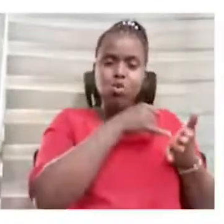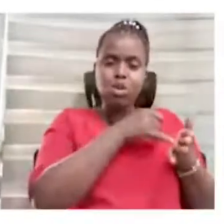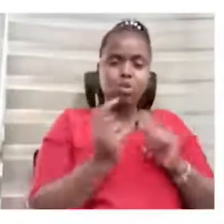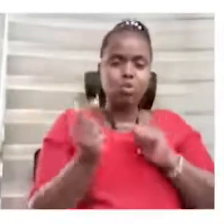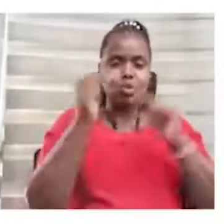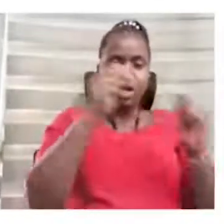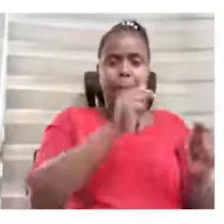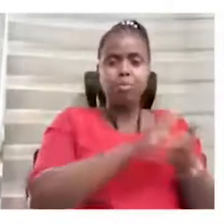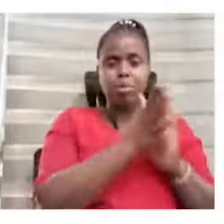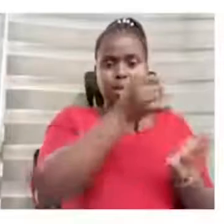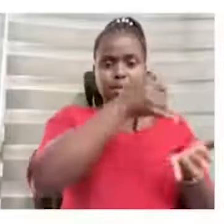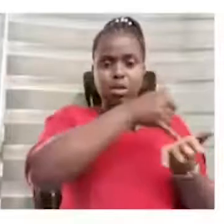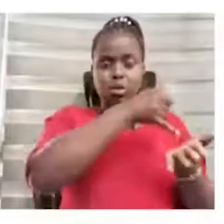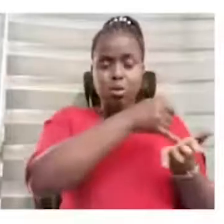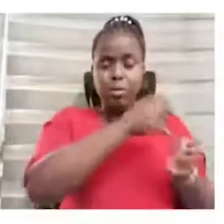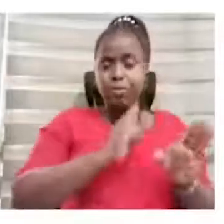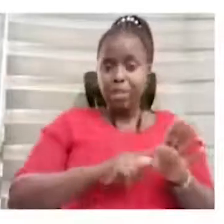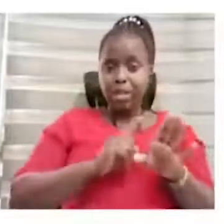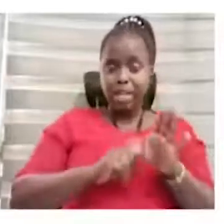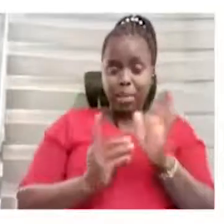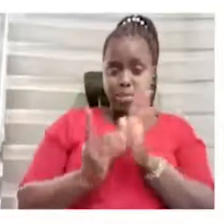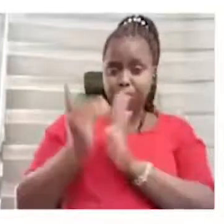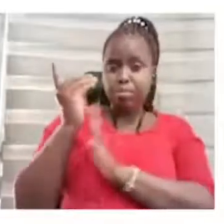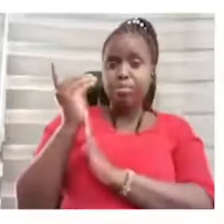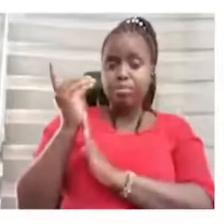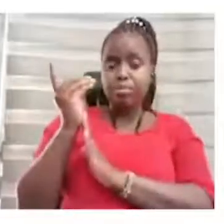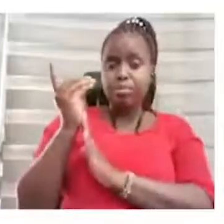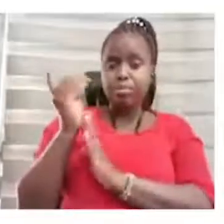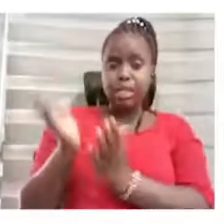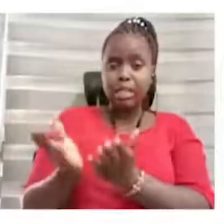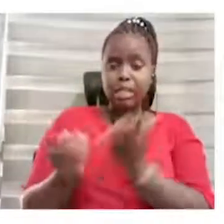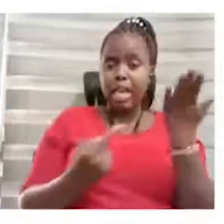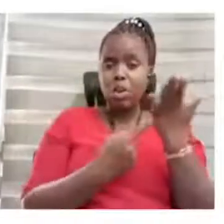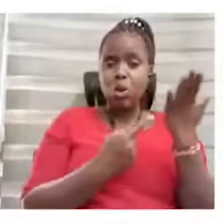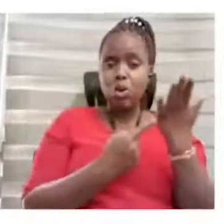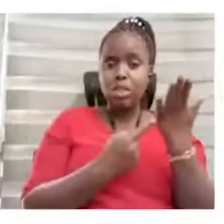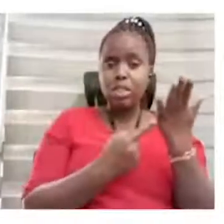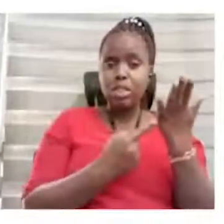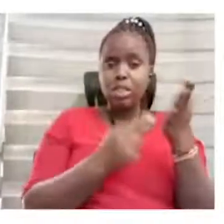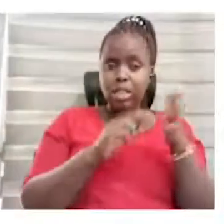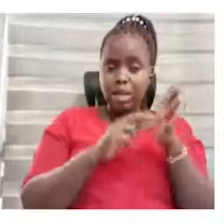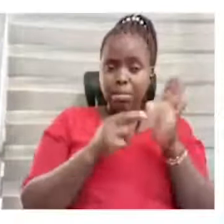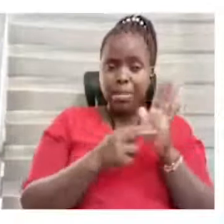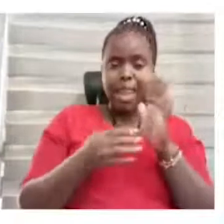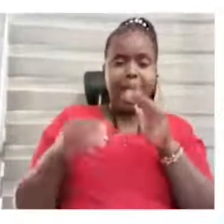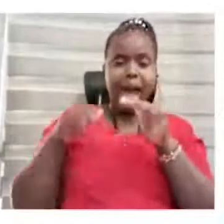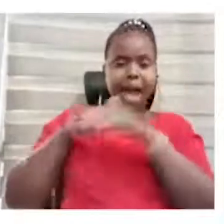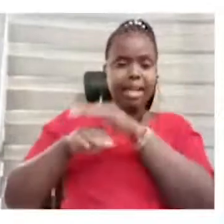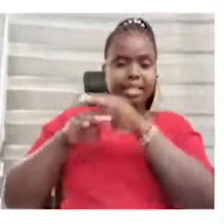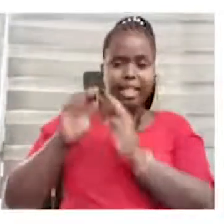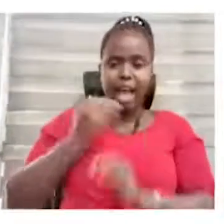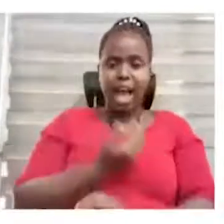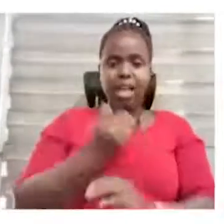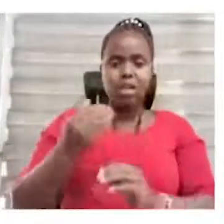society. When developing inclusive technology, our purpose-led culture assists us to view the needs of our